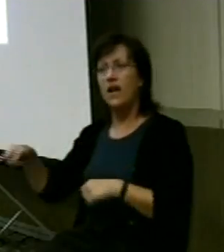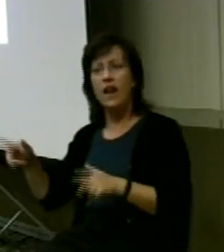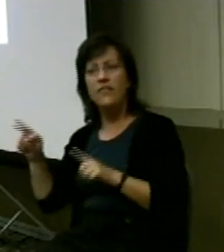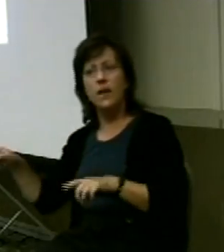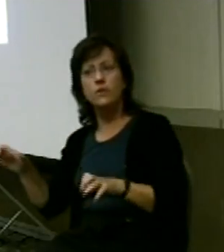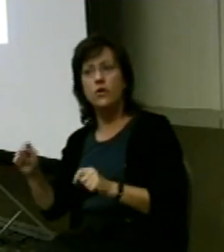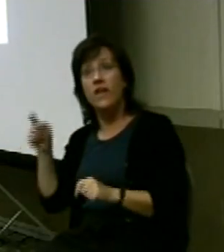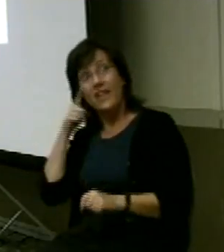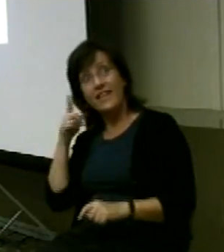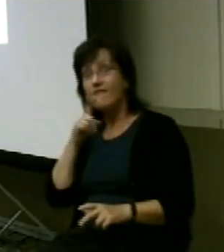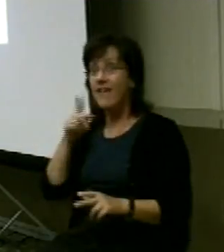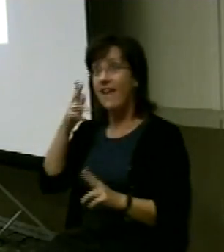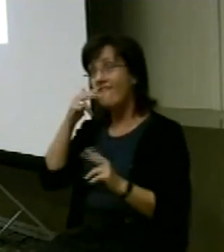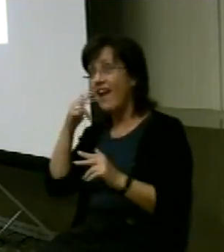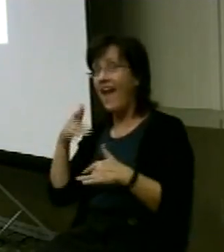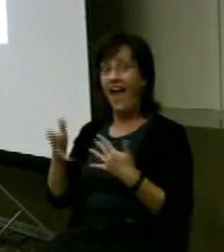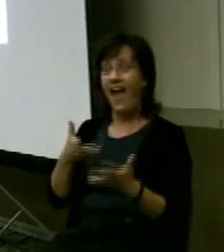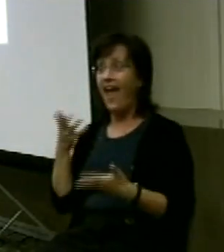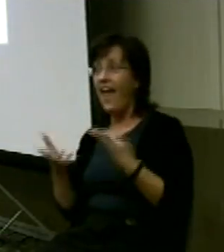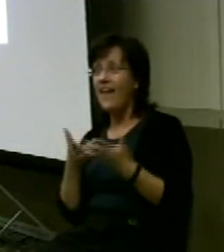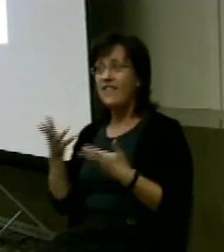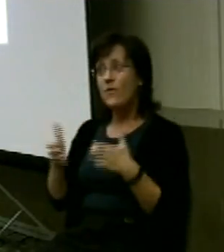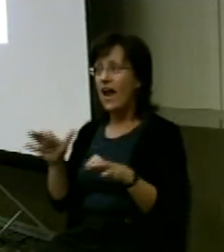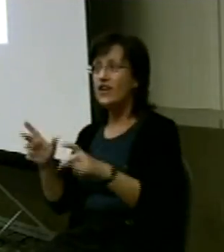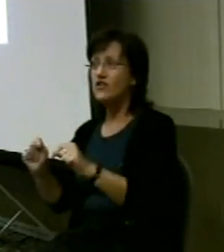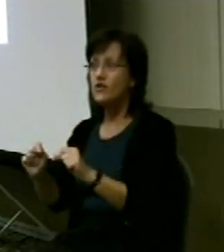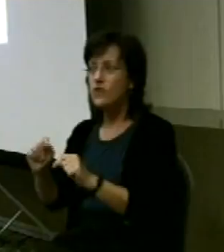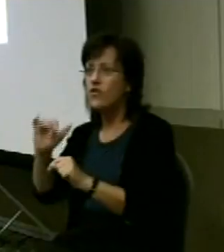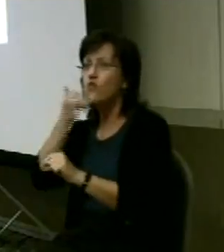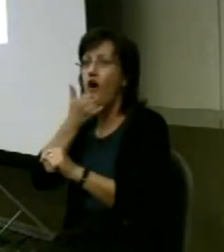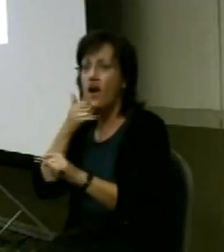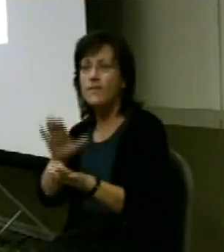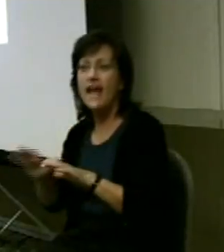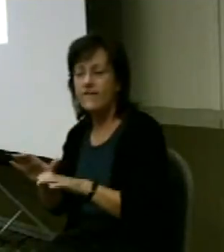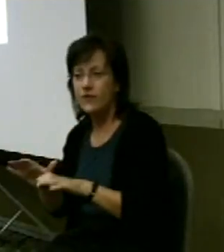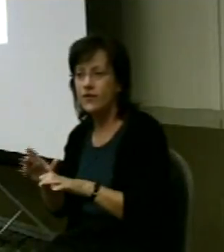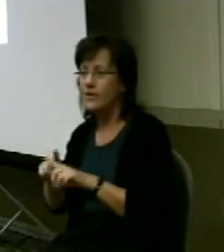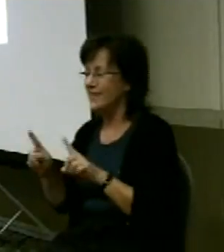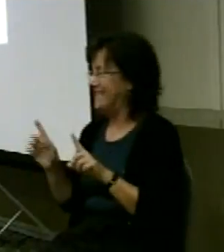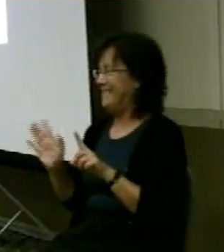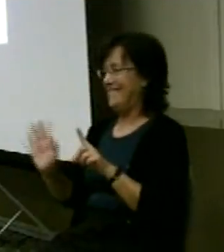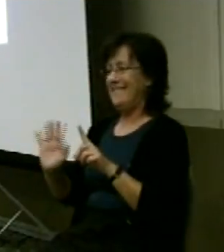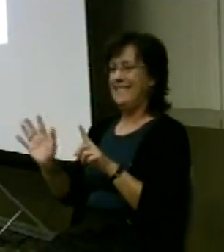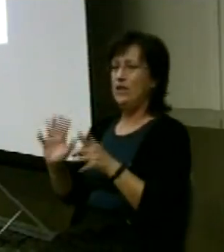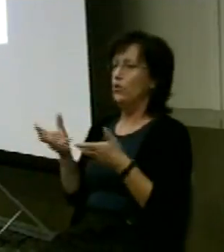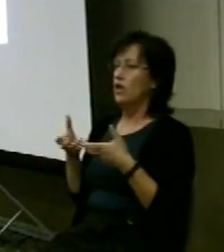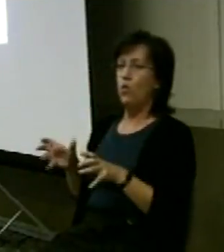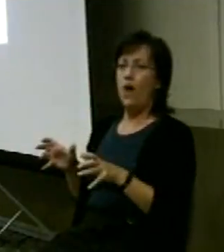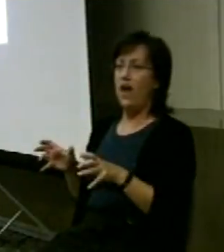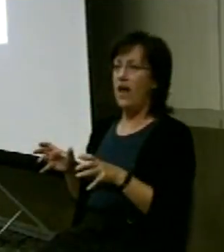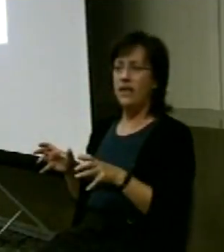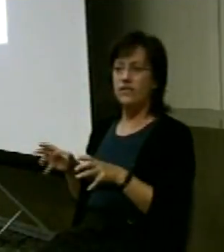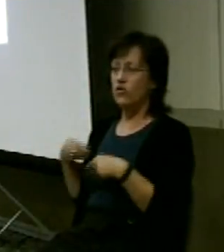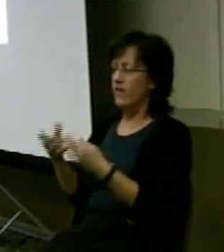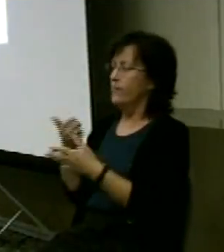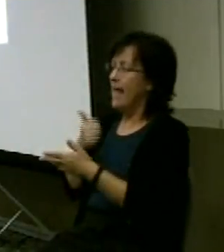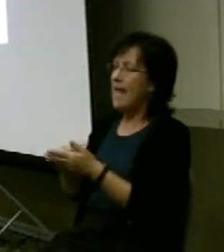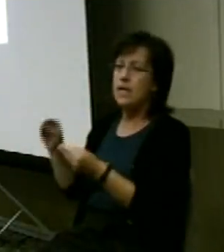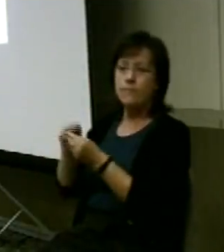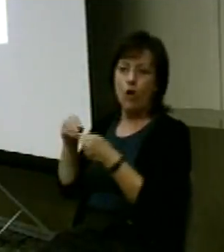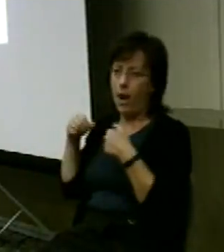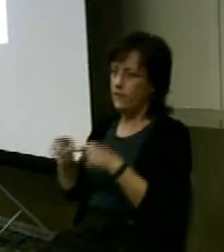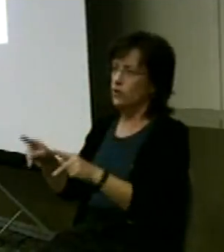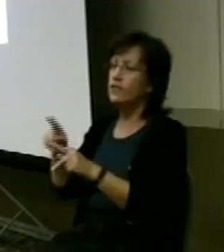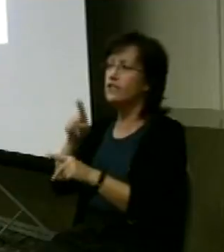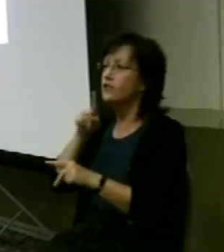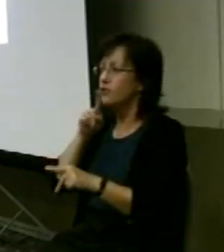students think it's really funny and they want to interact the wrong behavior, but we really don't want to instill that in them. We don't want to give them any more opportunities to